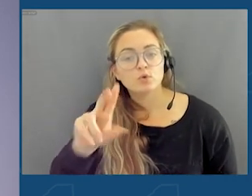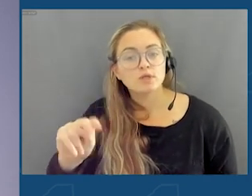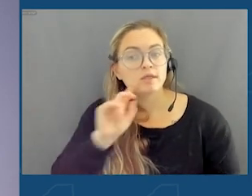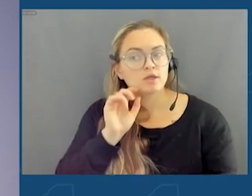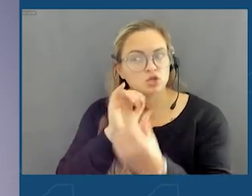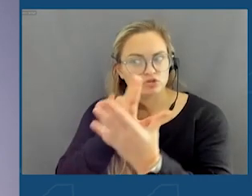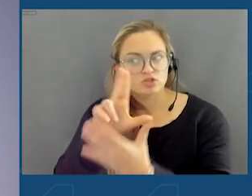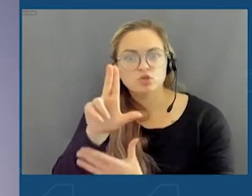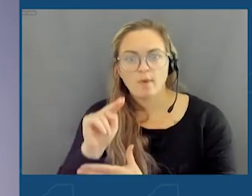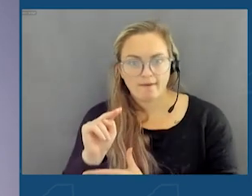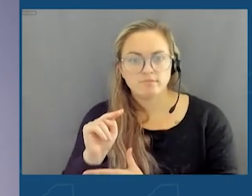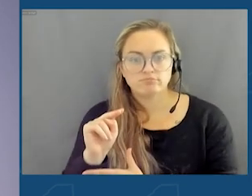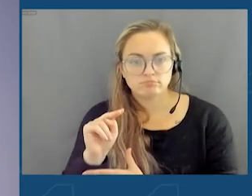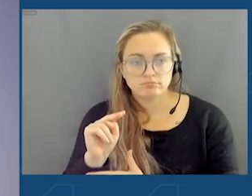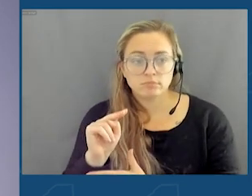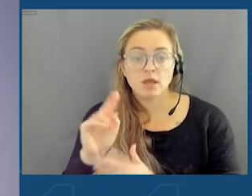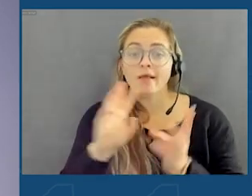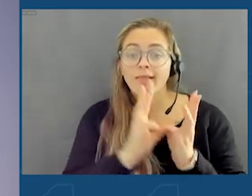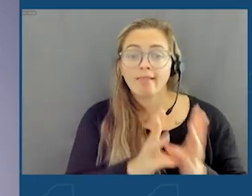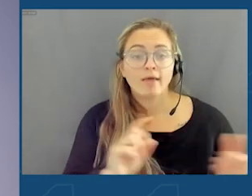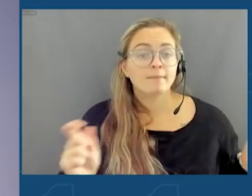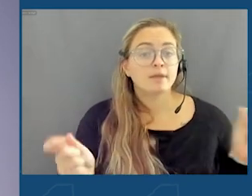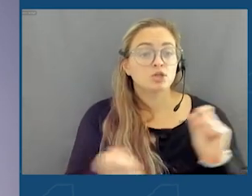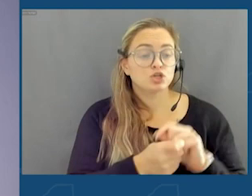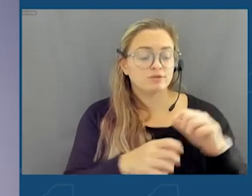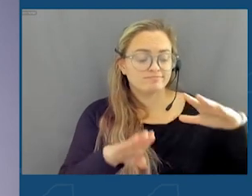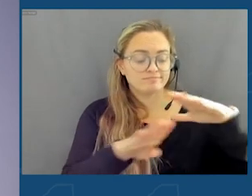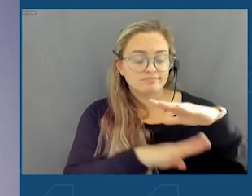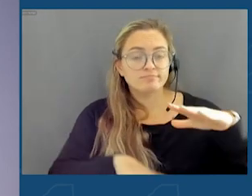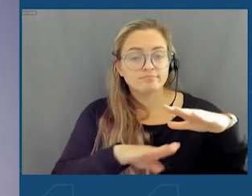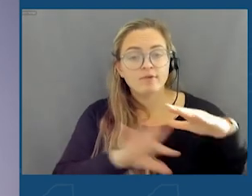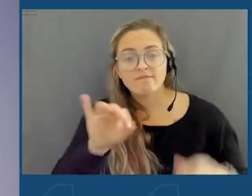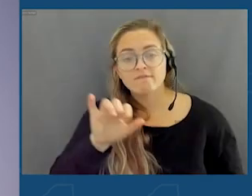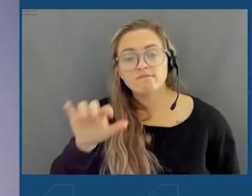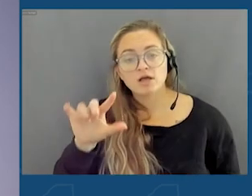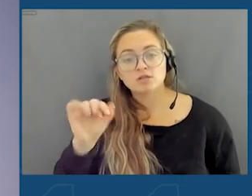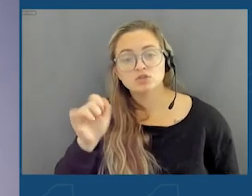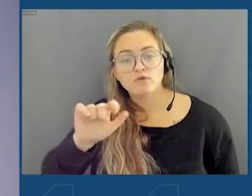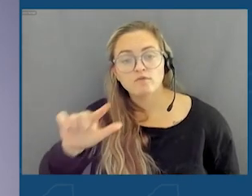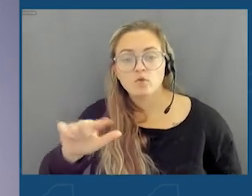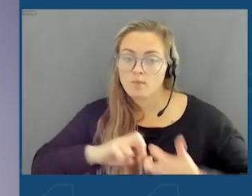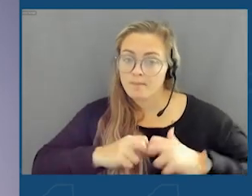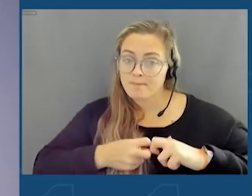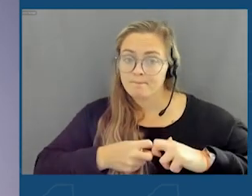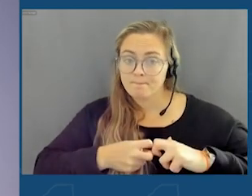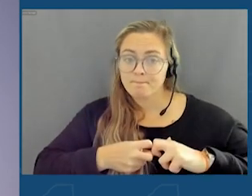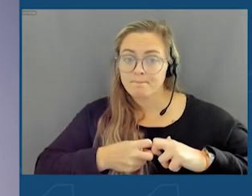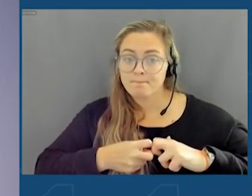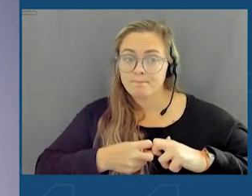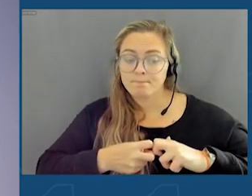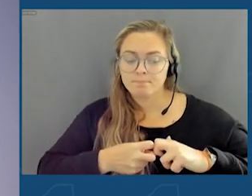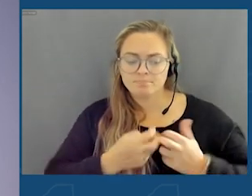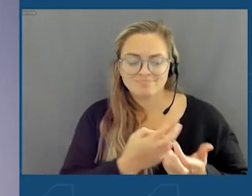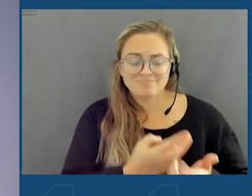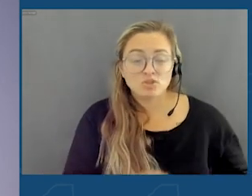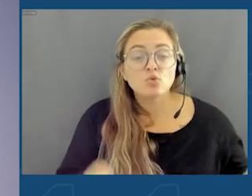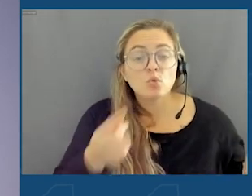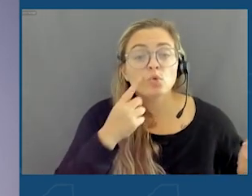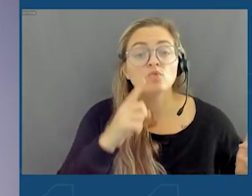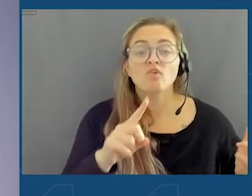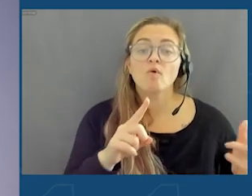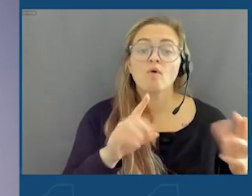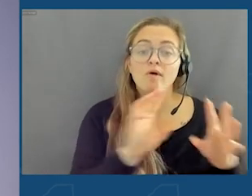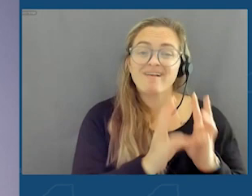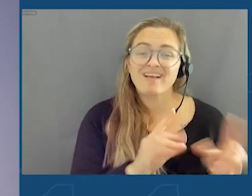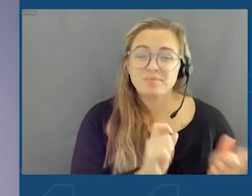clear. Climate change fundamentally is a fossil fuel problem. The source of climate change is